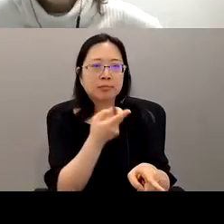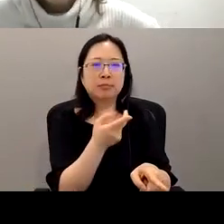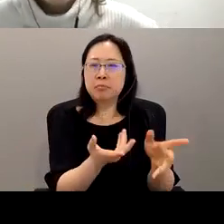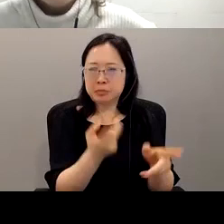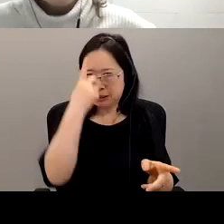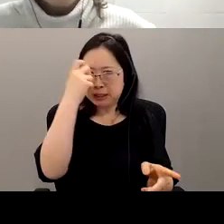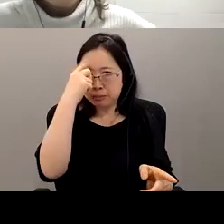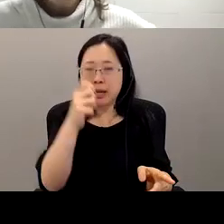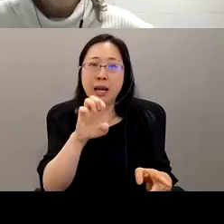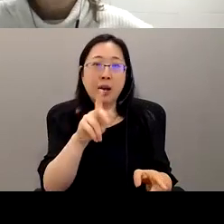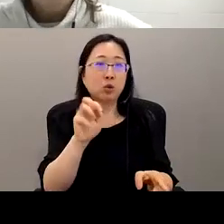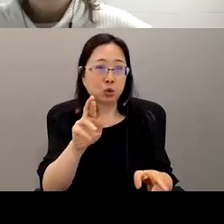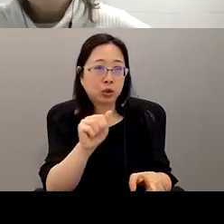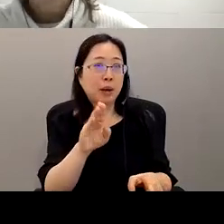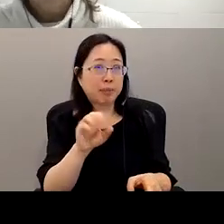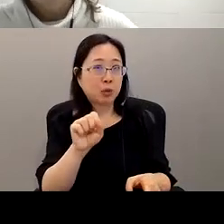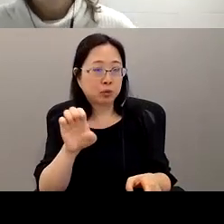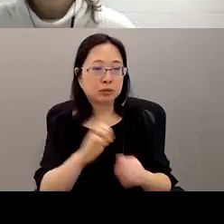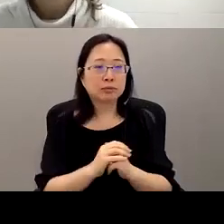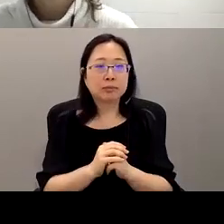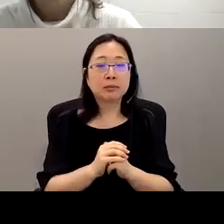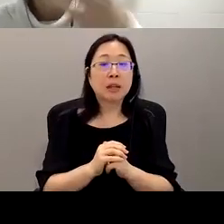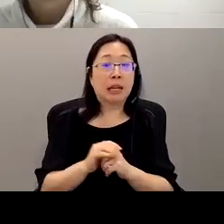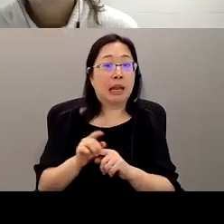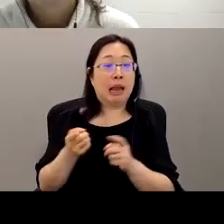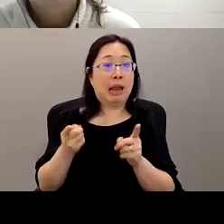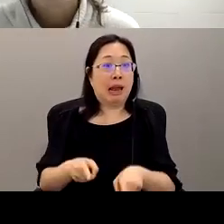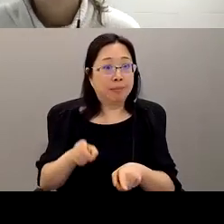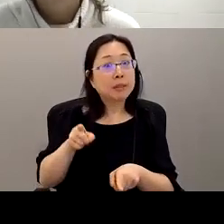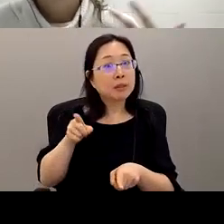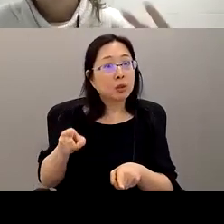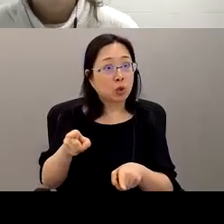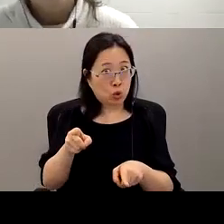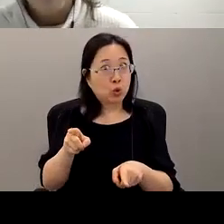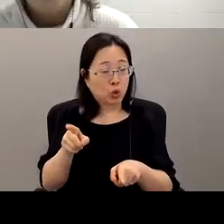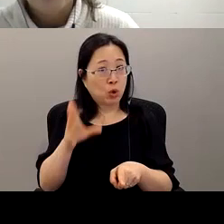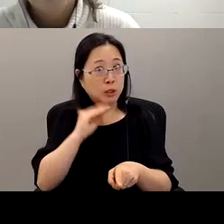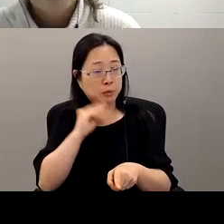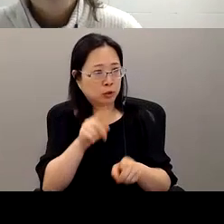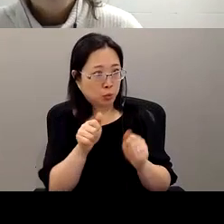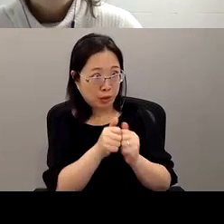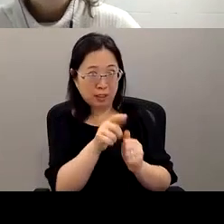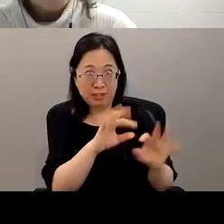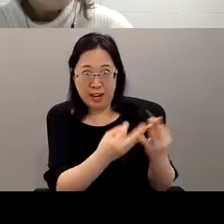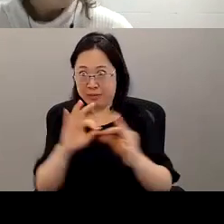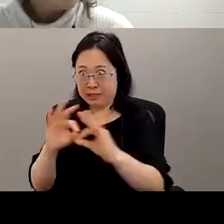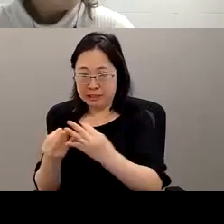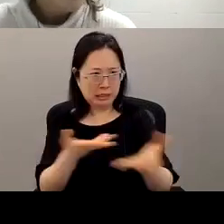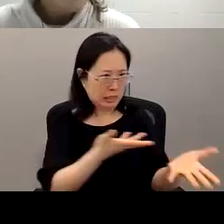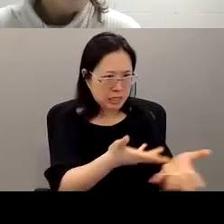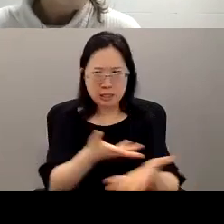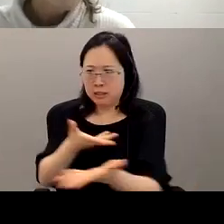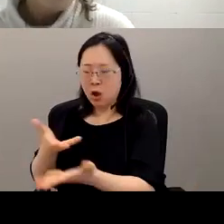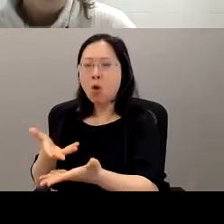And her experience of those interactions with families and older adults led her